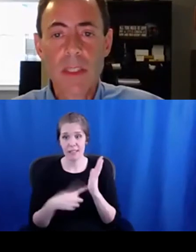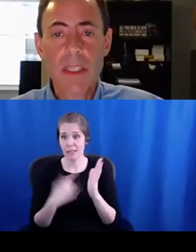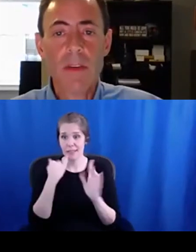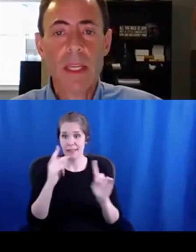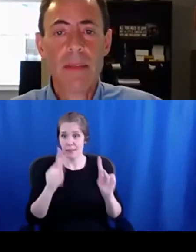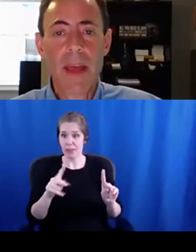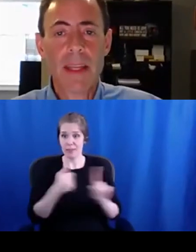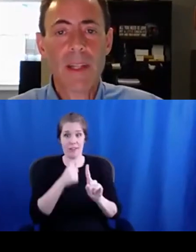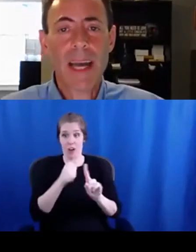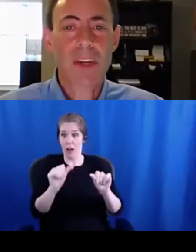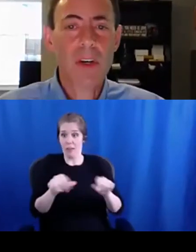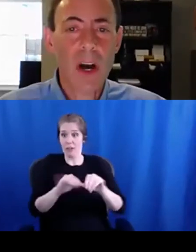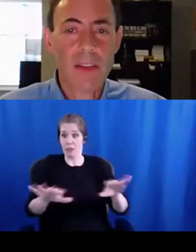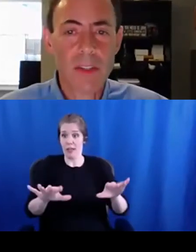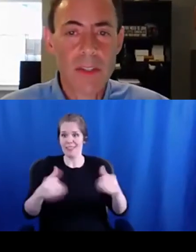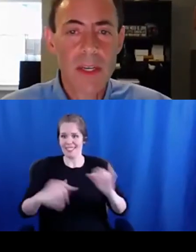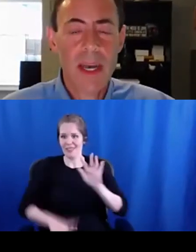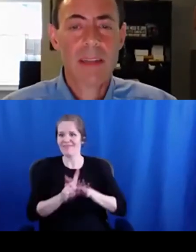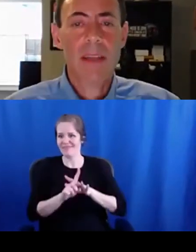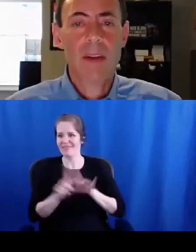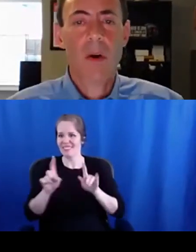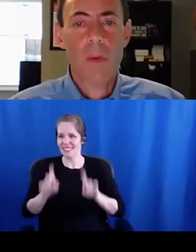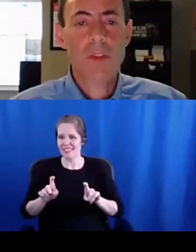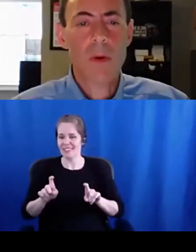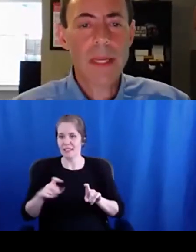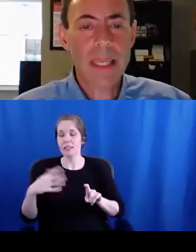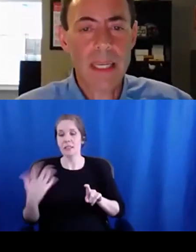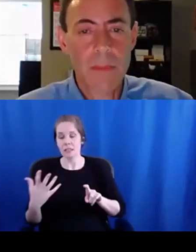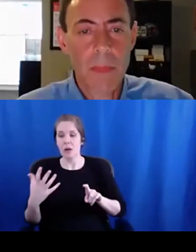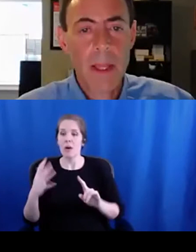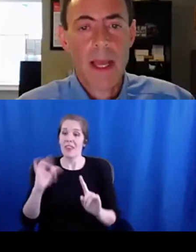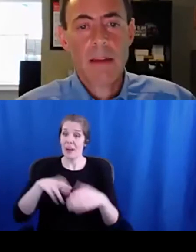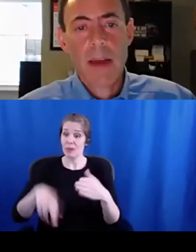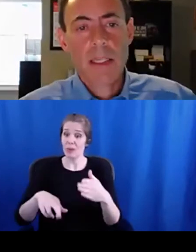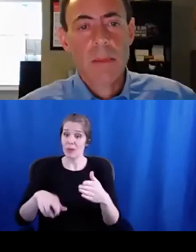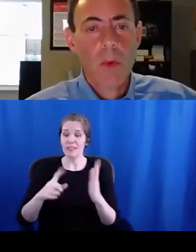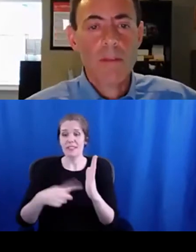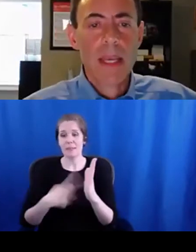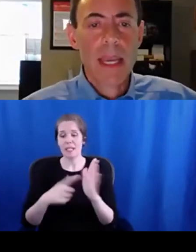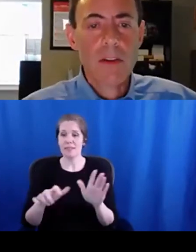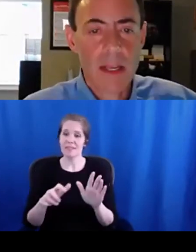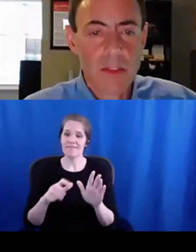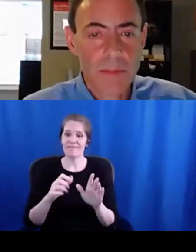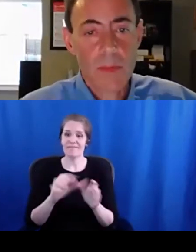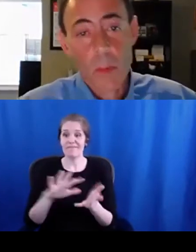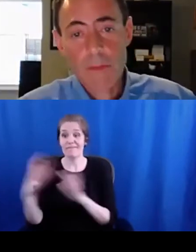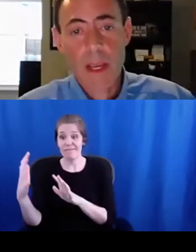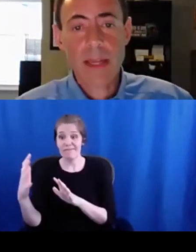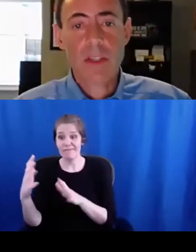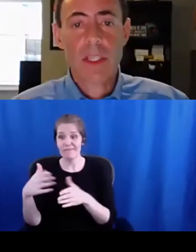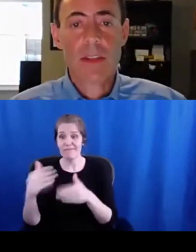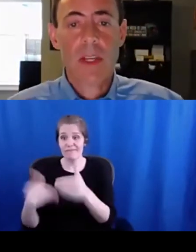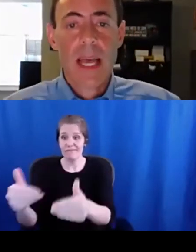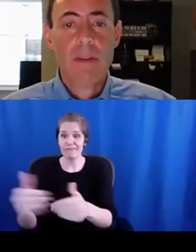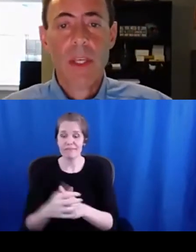so sensitivity at that level has a cost, and it's not always what we need. And in fact, point of care tests, point of care